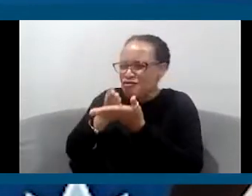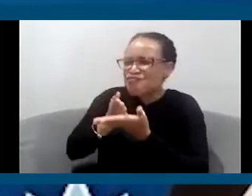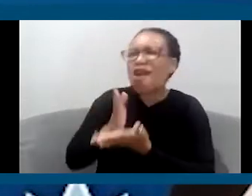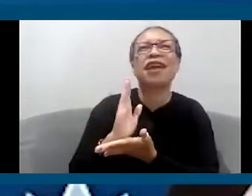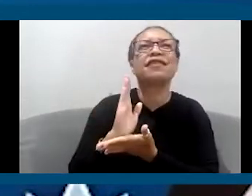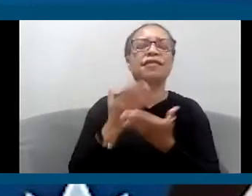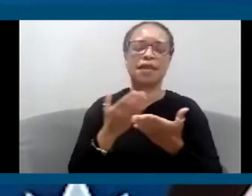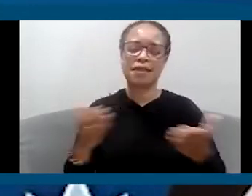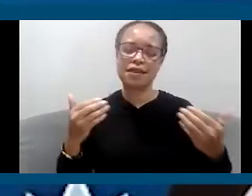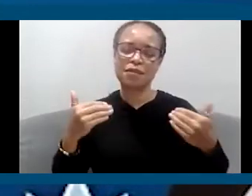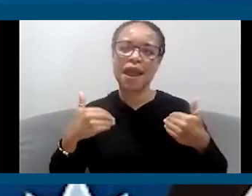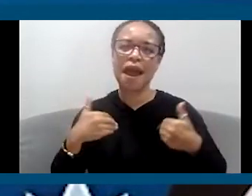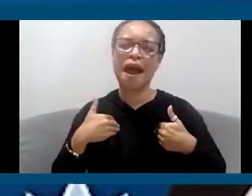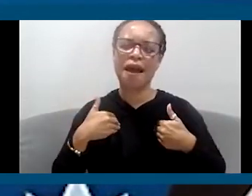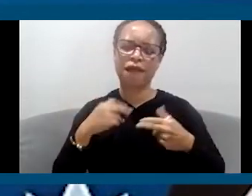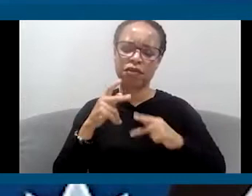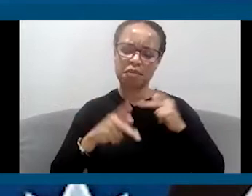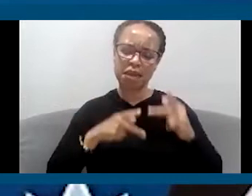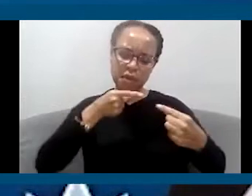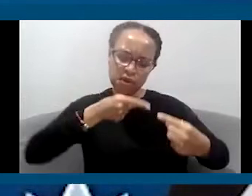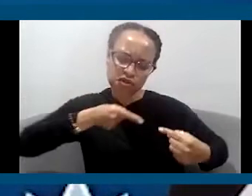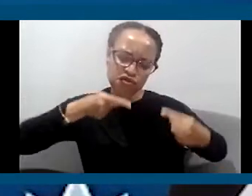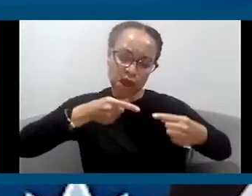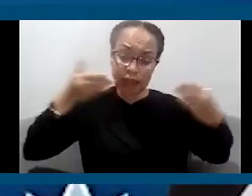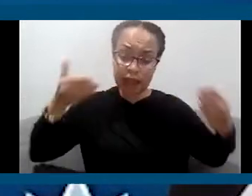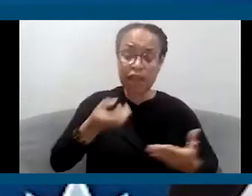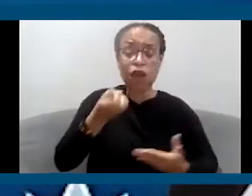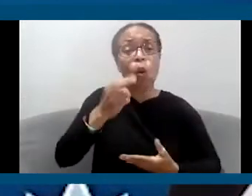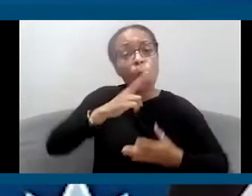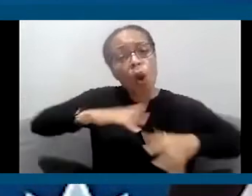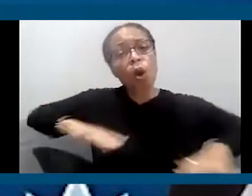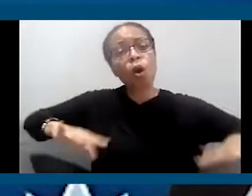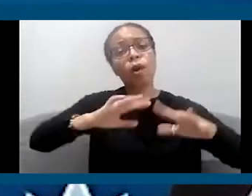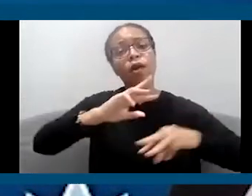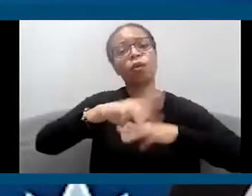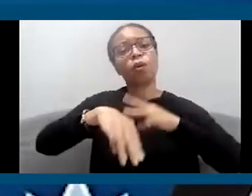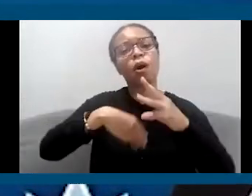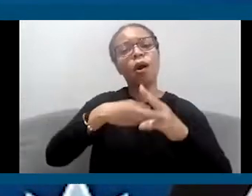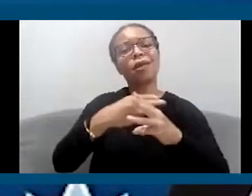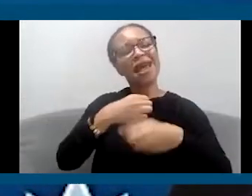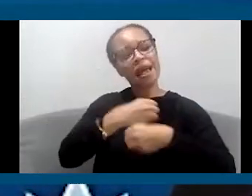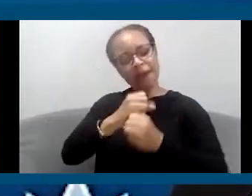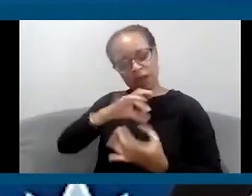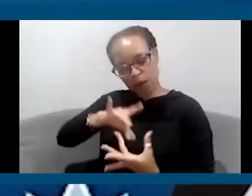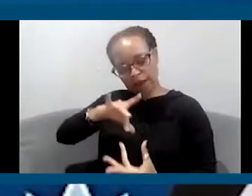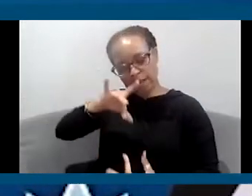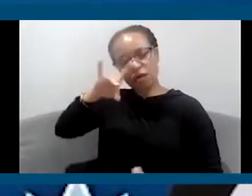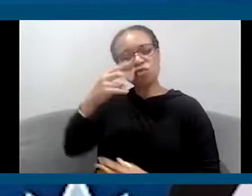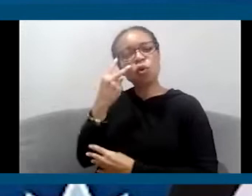about about those that are struggling here around the world, and just makes you a much more spiritual, reflective